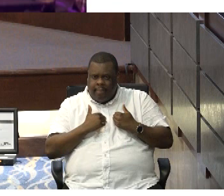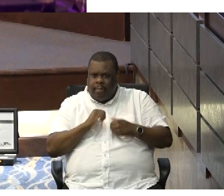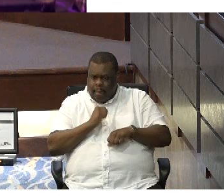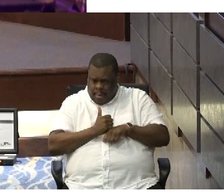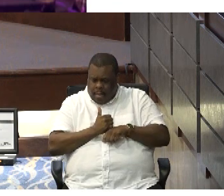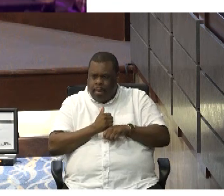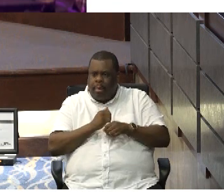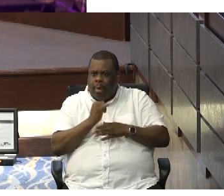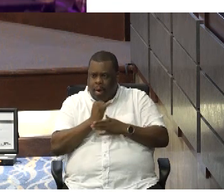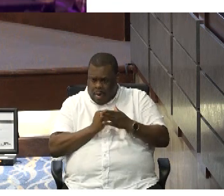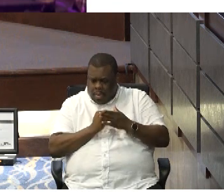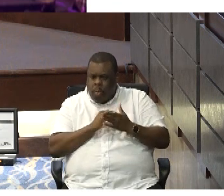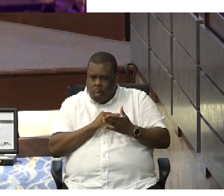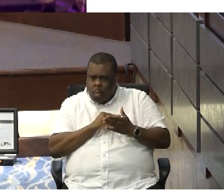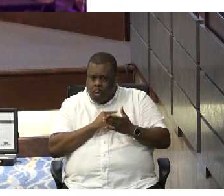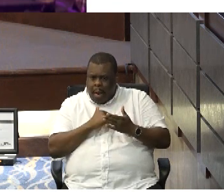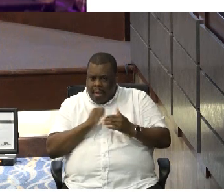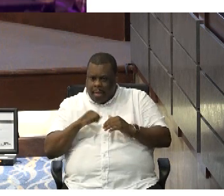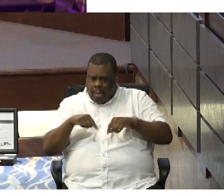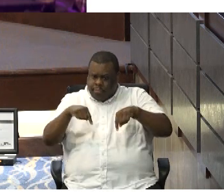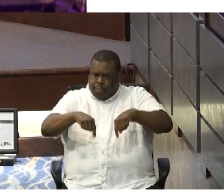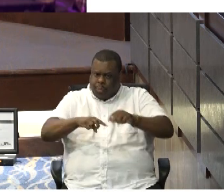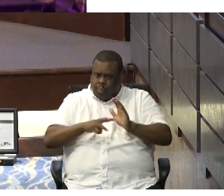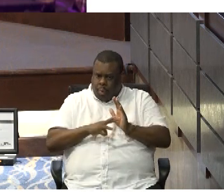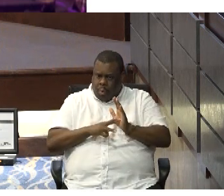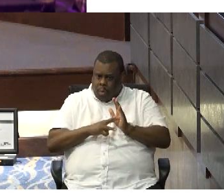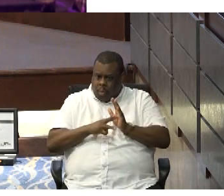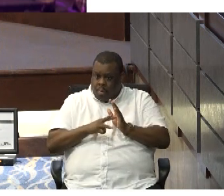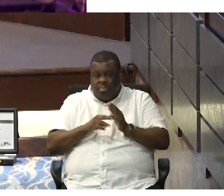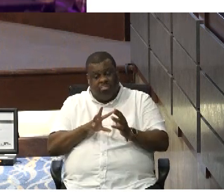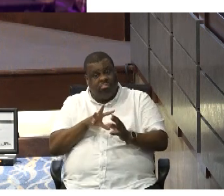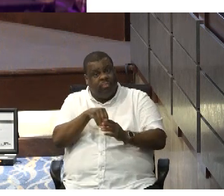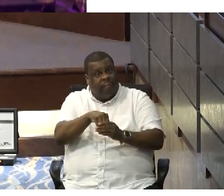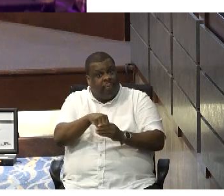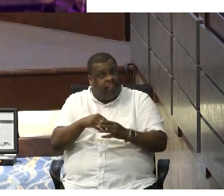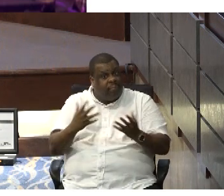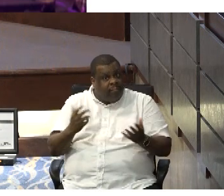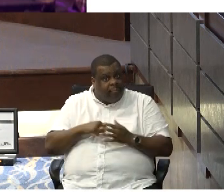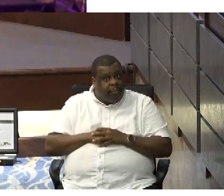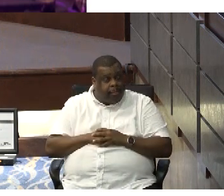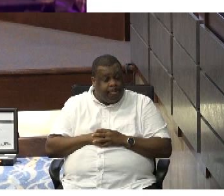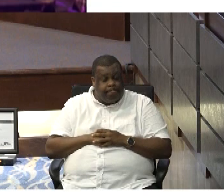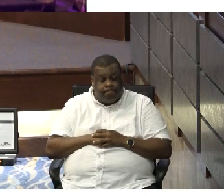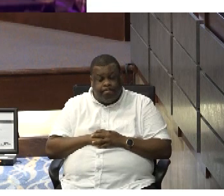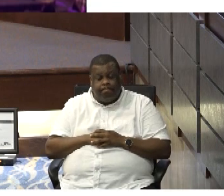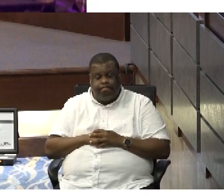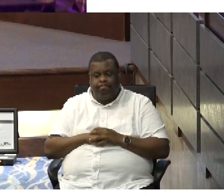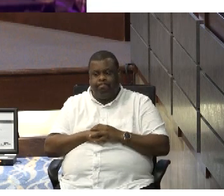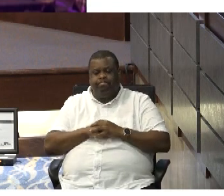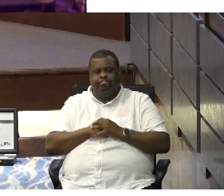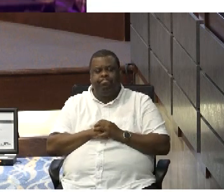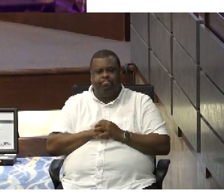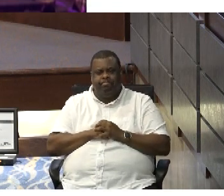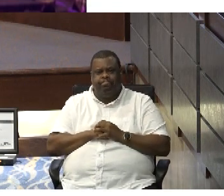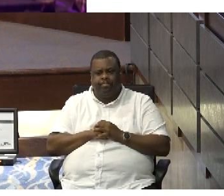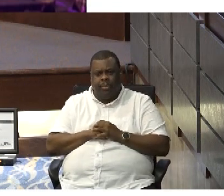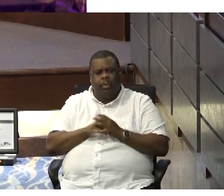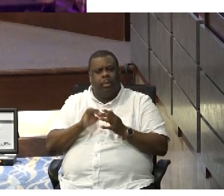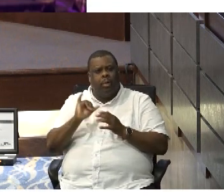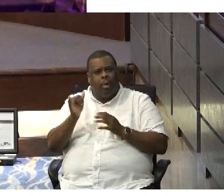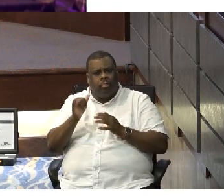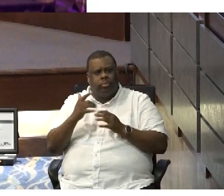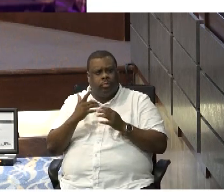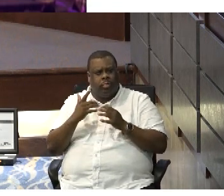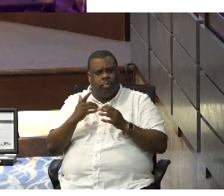to this project is that Waco is currently losing the economic impact of having facilities that